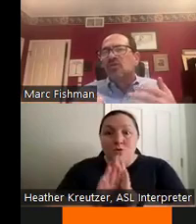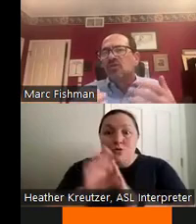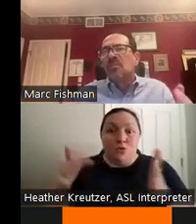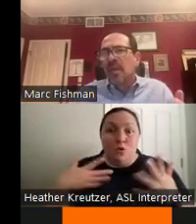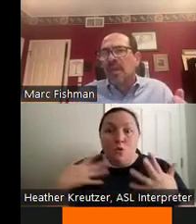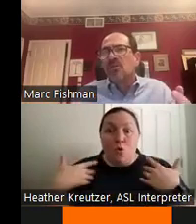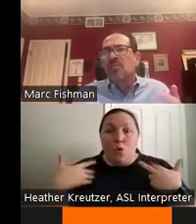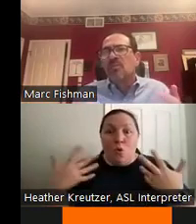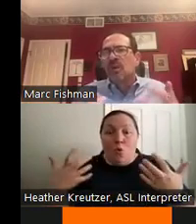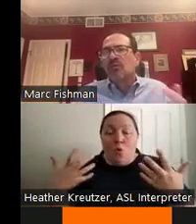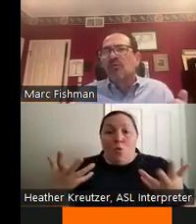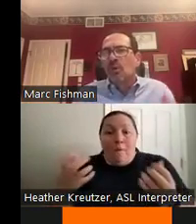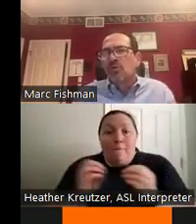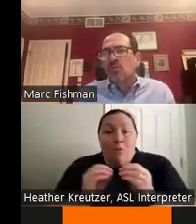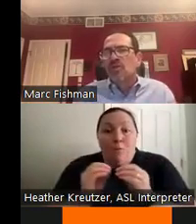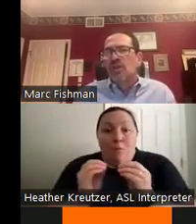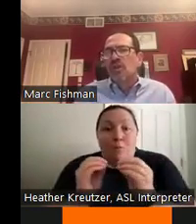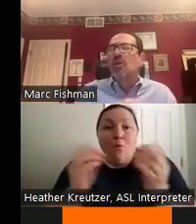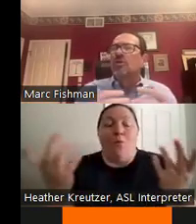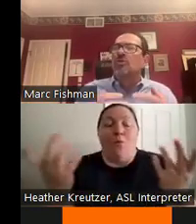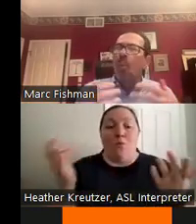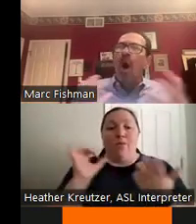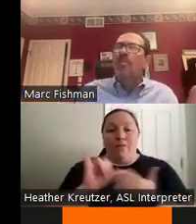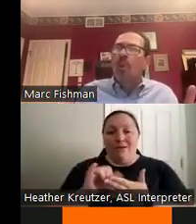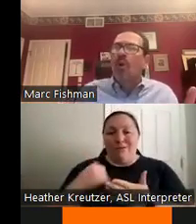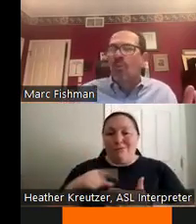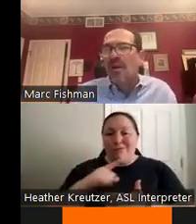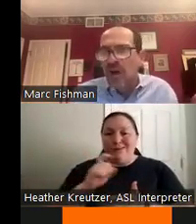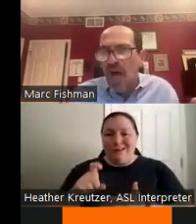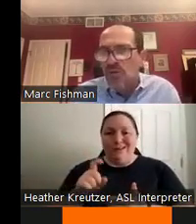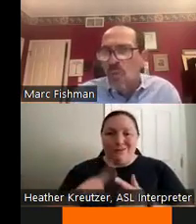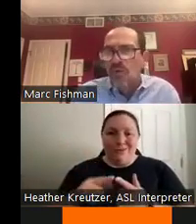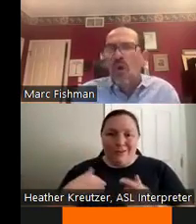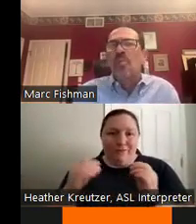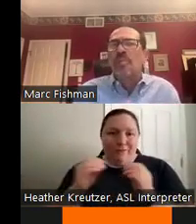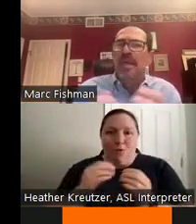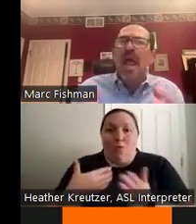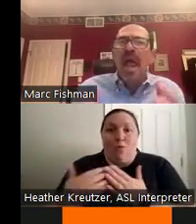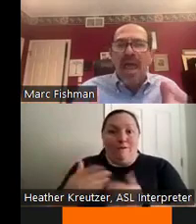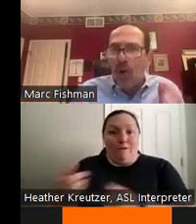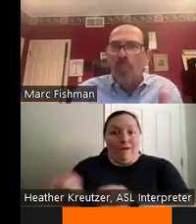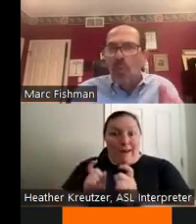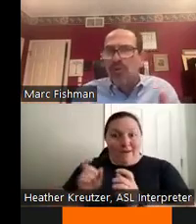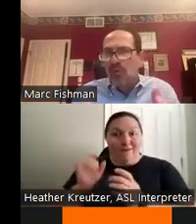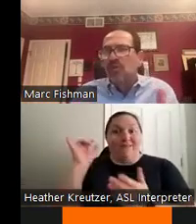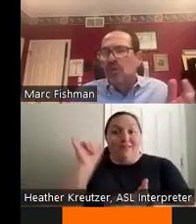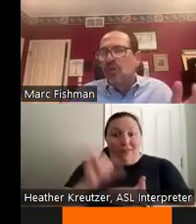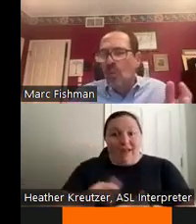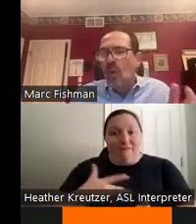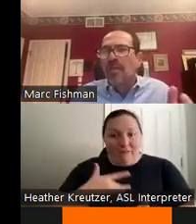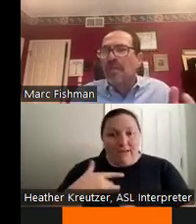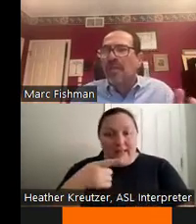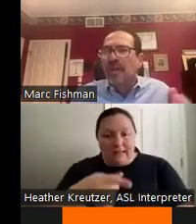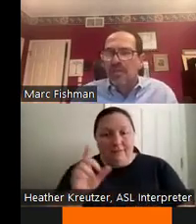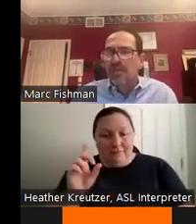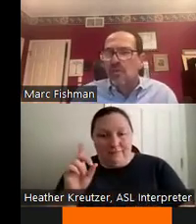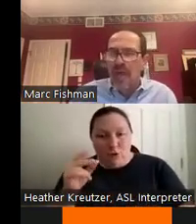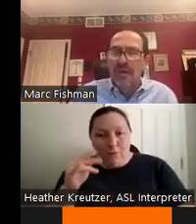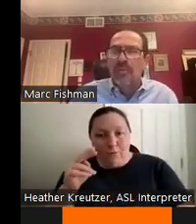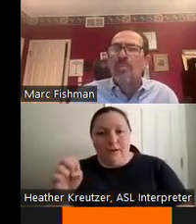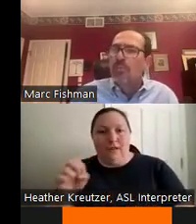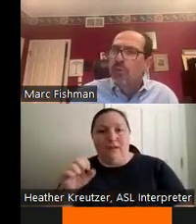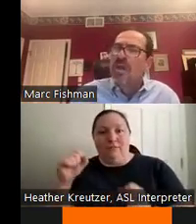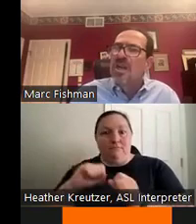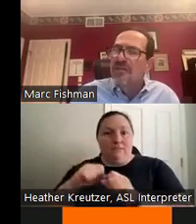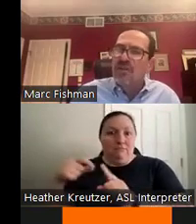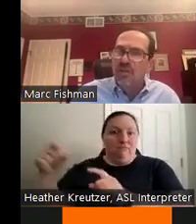provoked and stimulated to be reinforced in a signal to want more of whatever got us more dopamine. And opioids are certainly one of the things that do